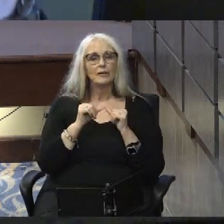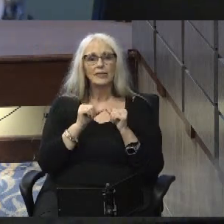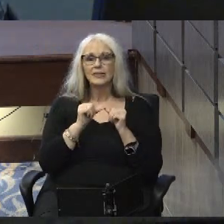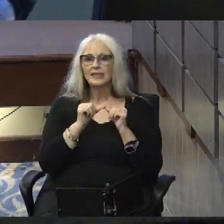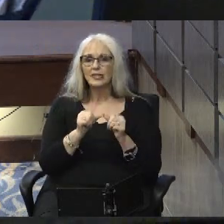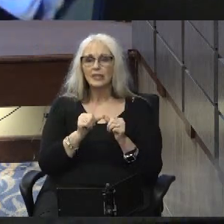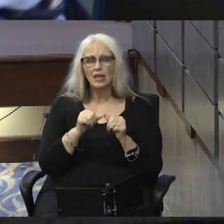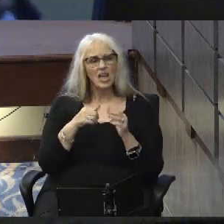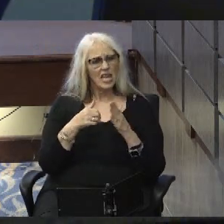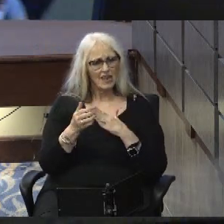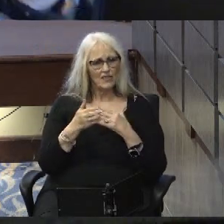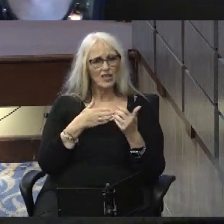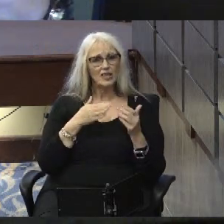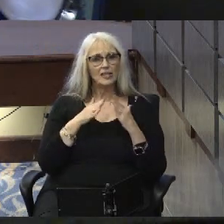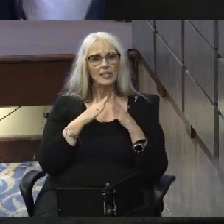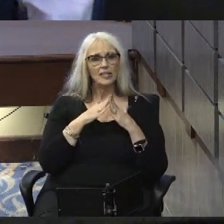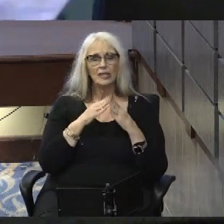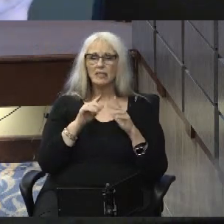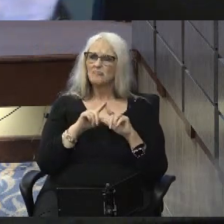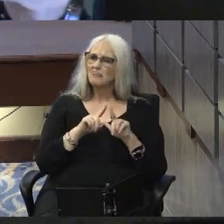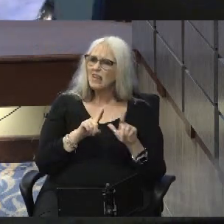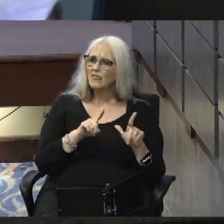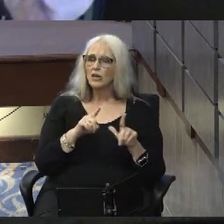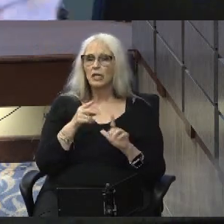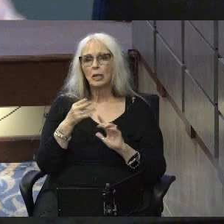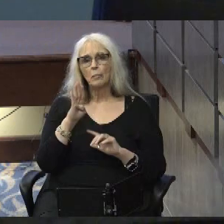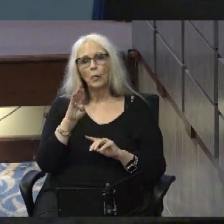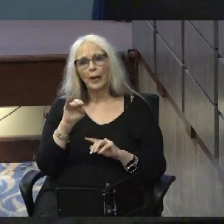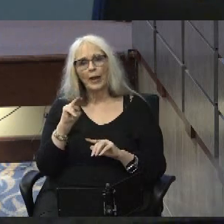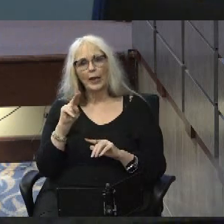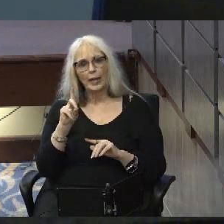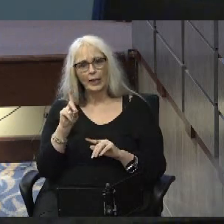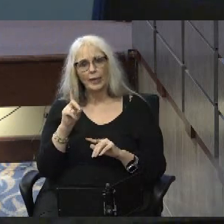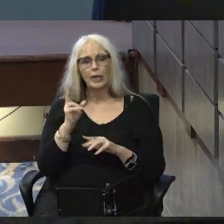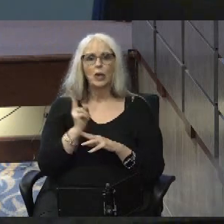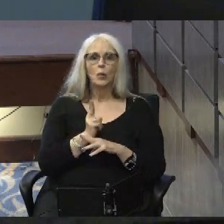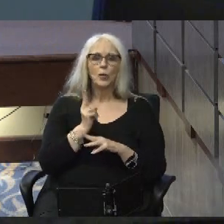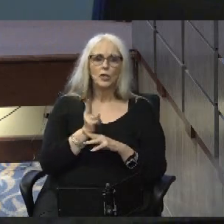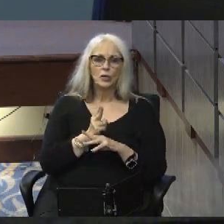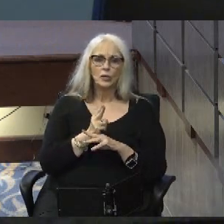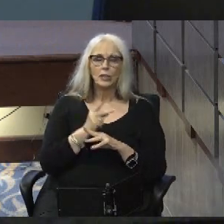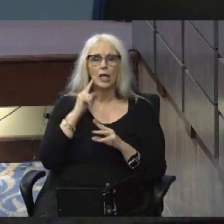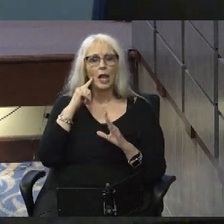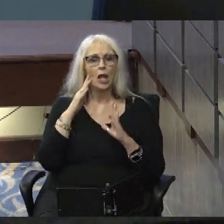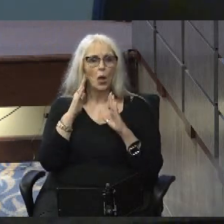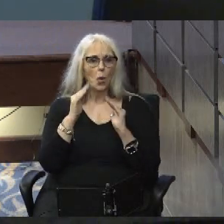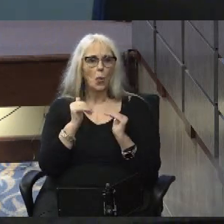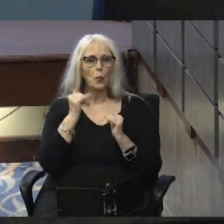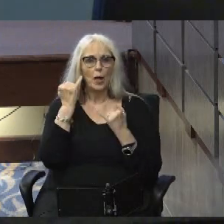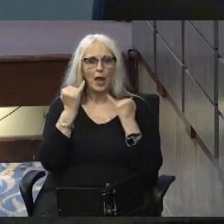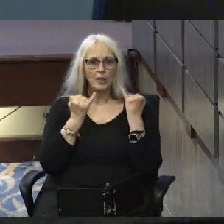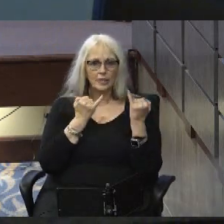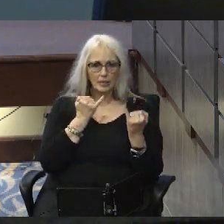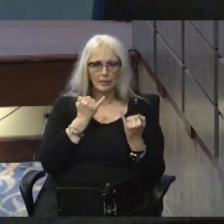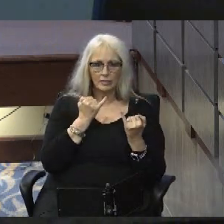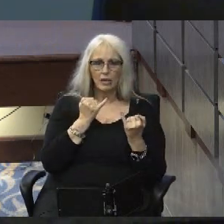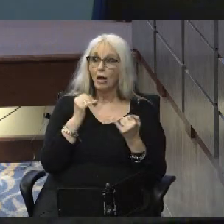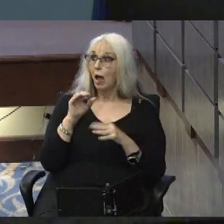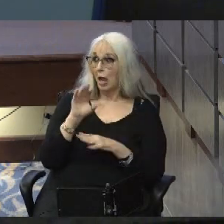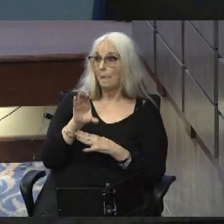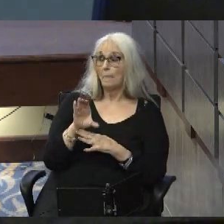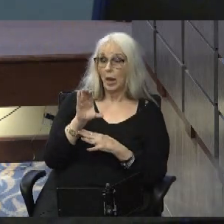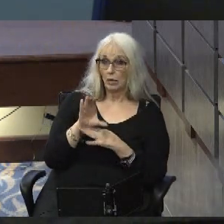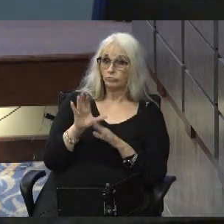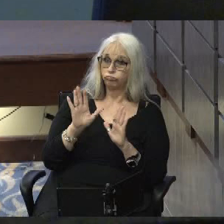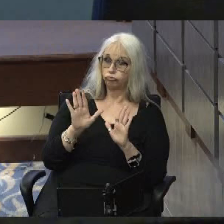have a couple of different, 2 or 3 kind of different brands that we use, and I just like the idea of having the one. Ed Baylor is a great example